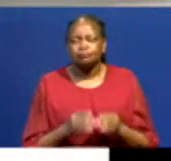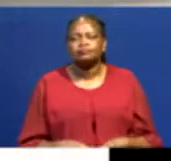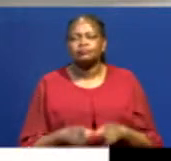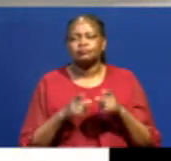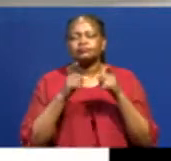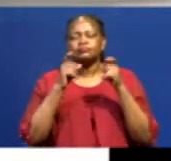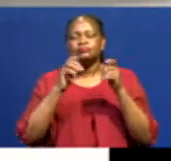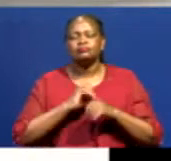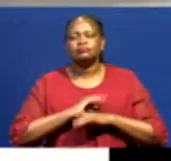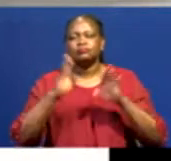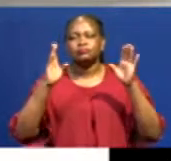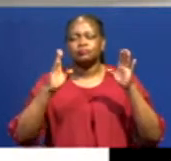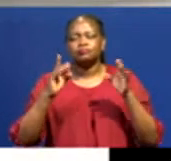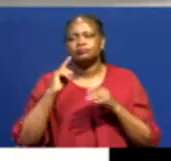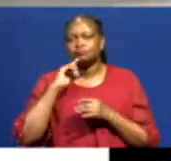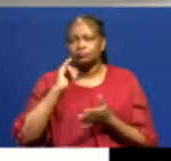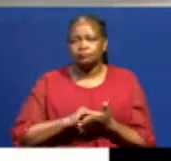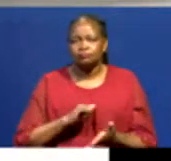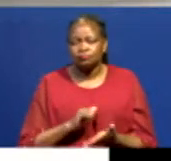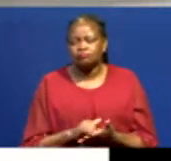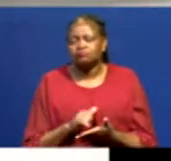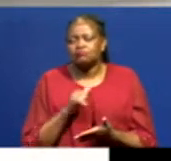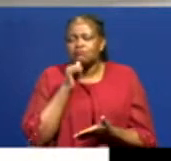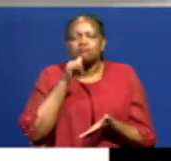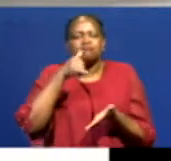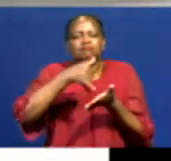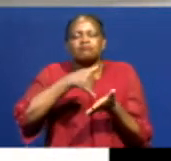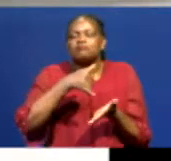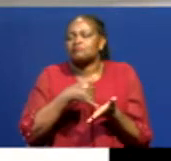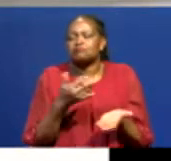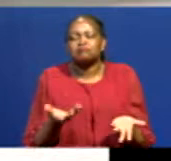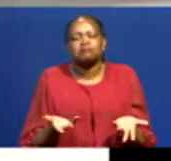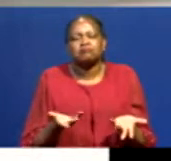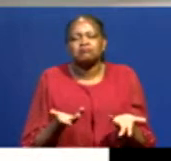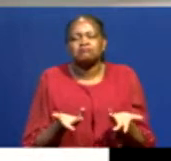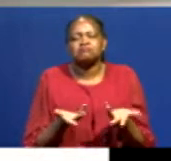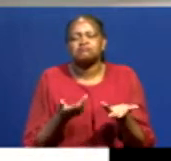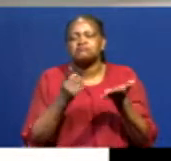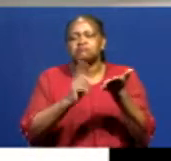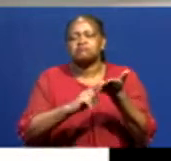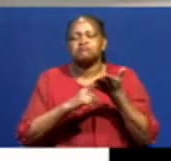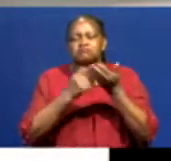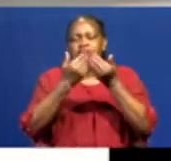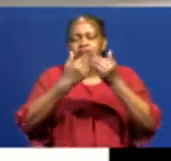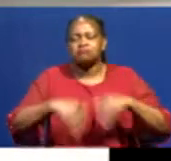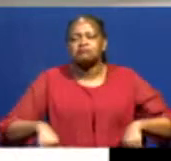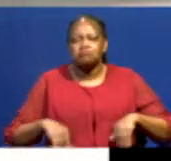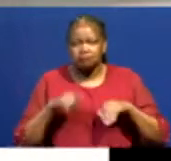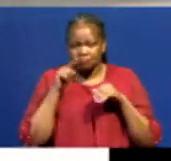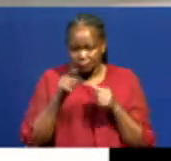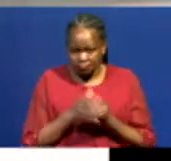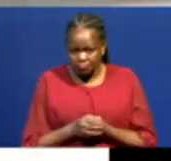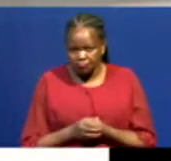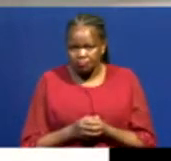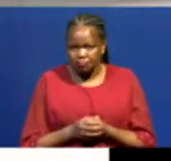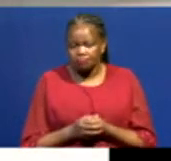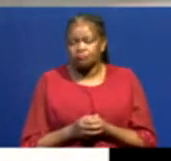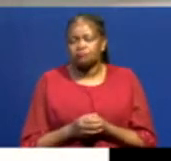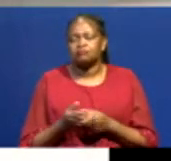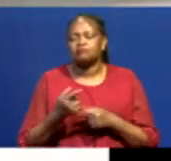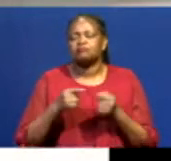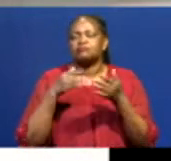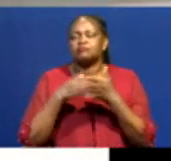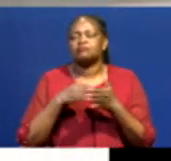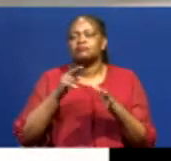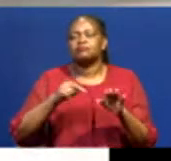appearing to suggest that they were no longer interested in the bipartisan talks. This despite a prohibition by the National